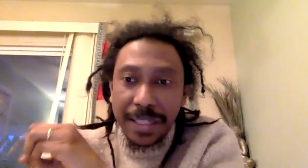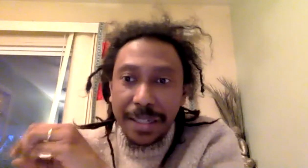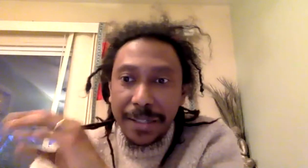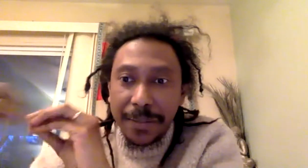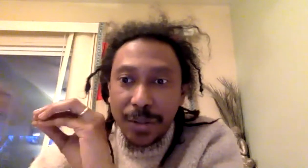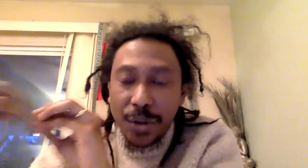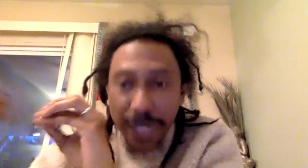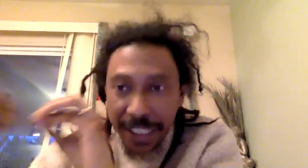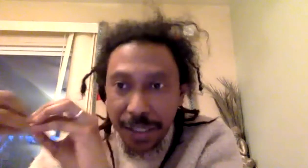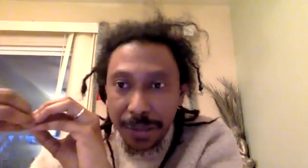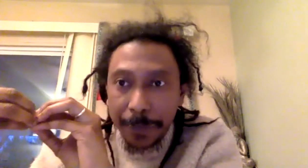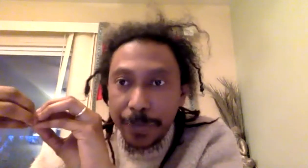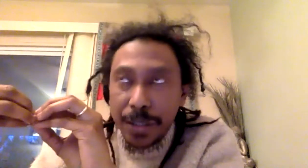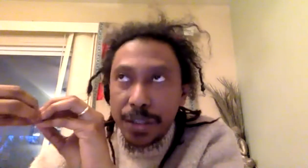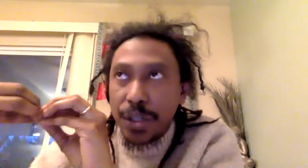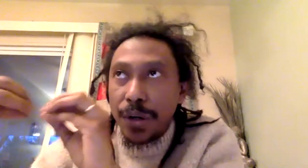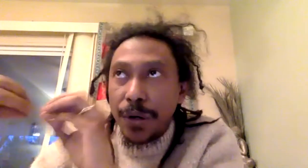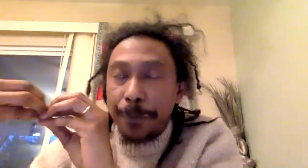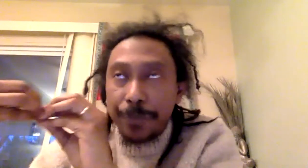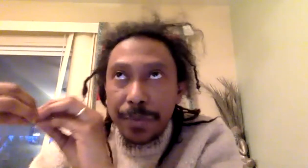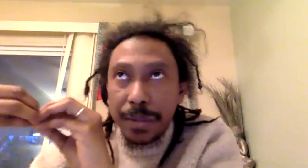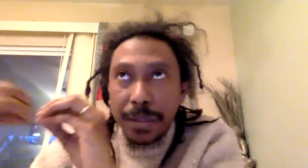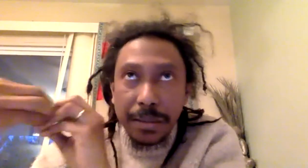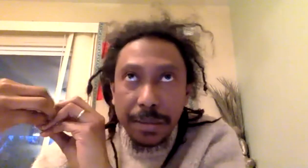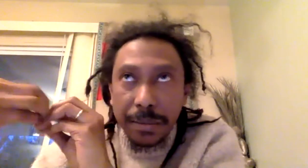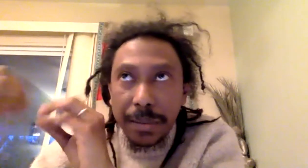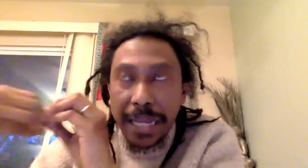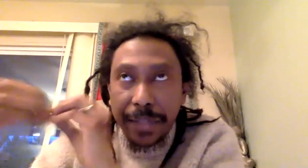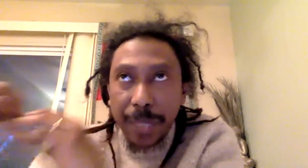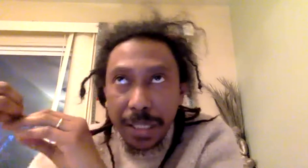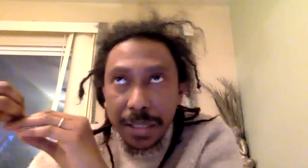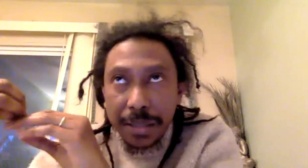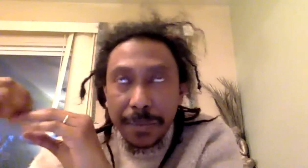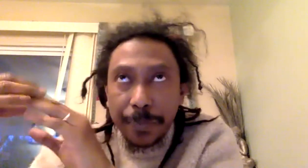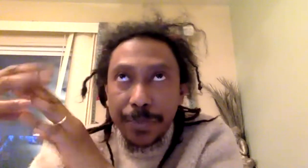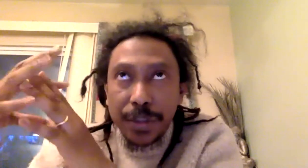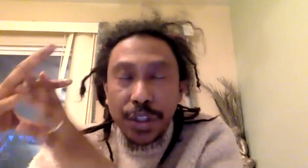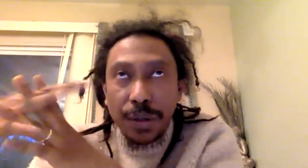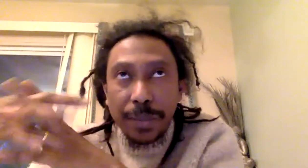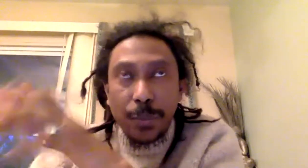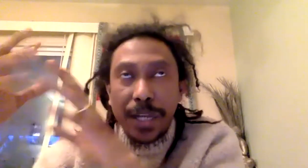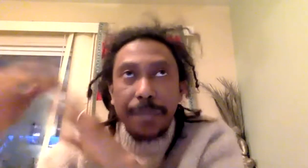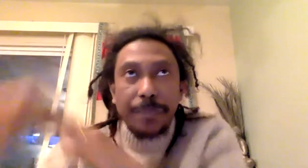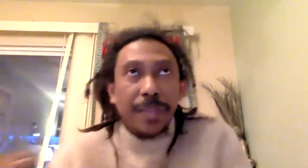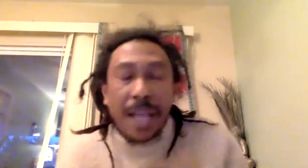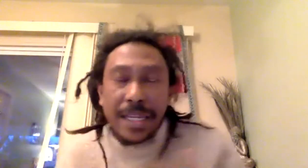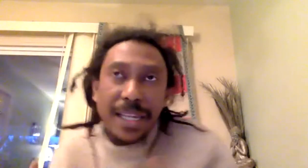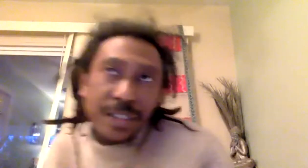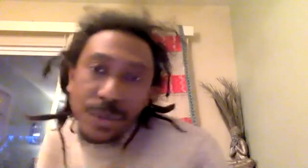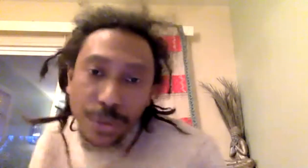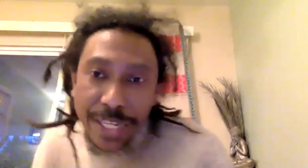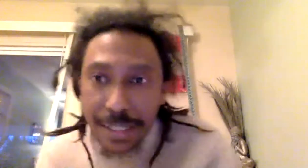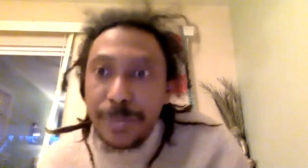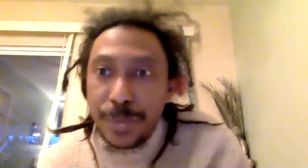the connection. So like me, so when I can't